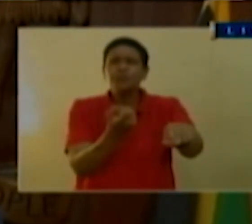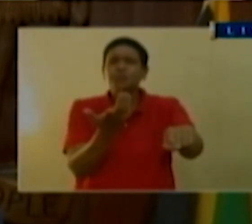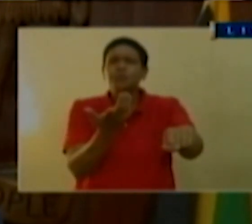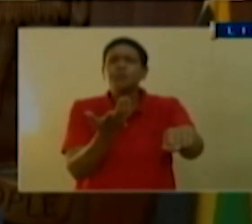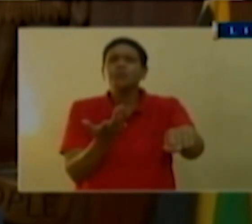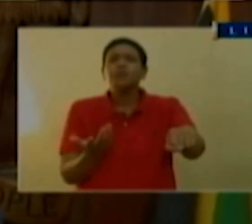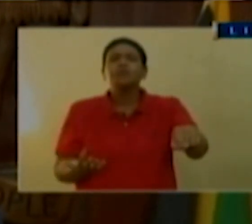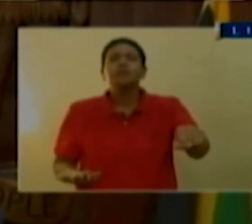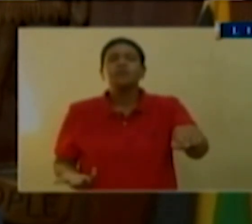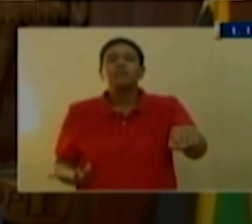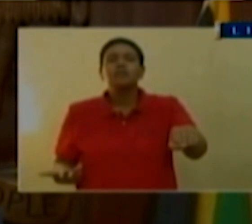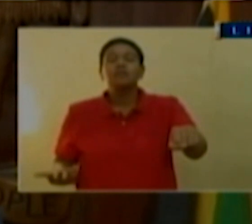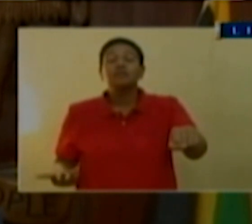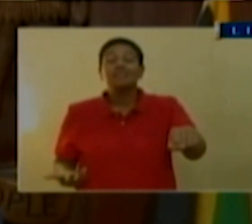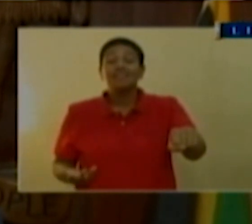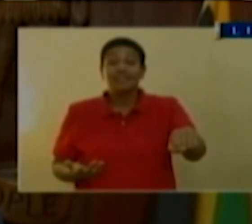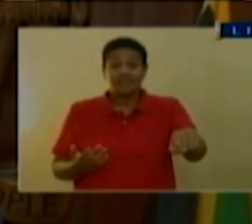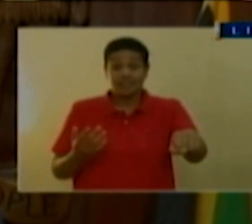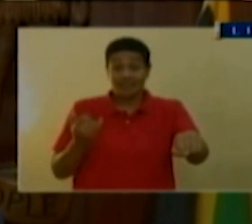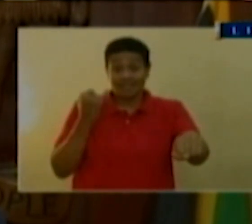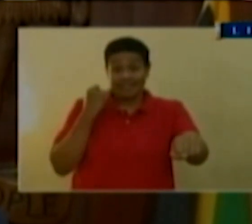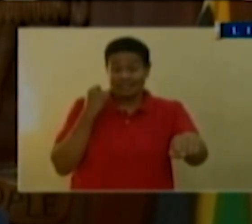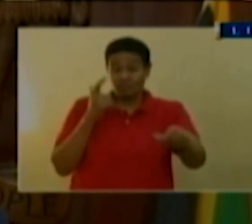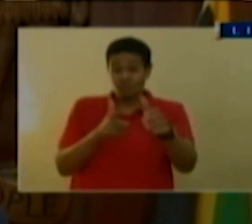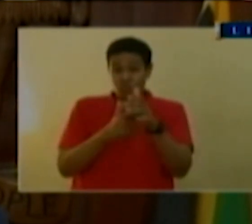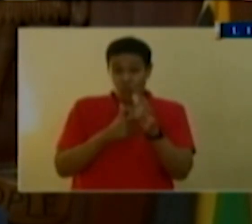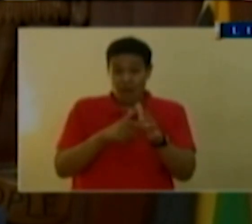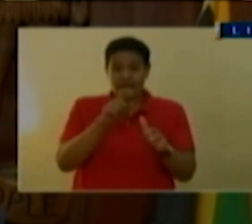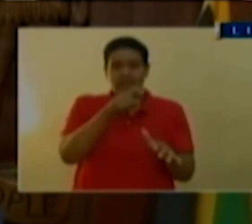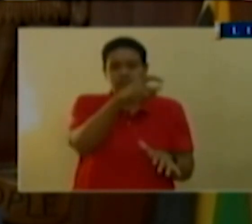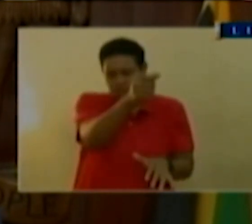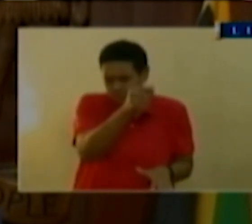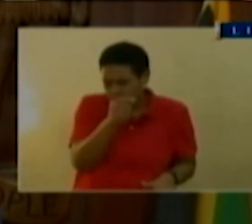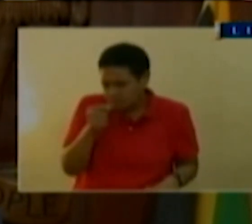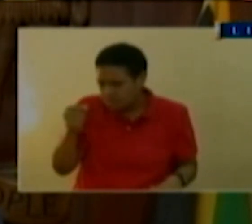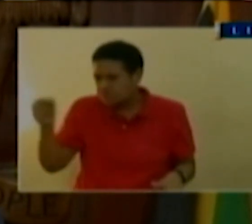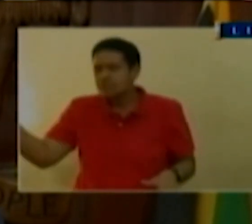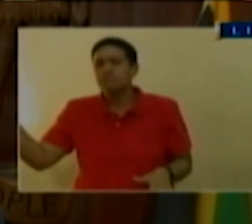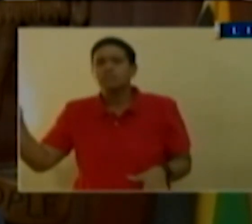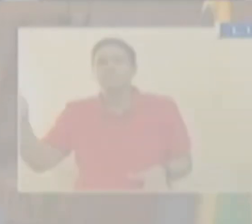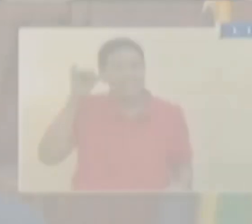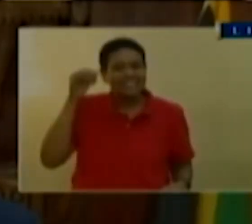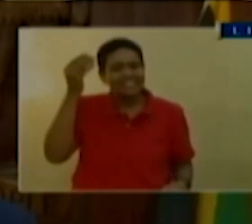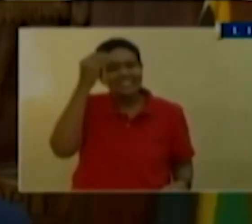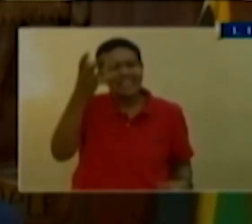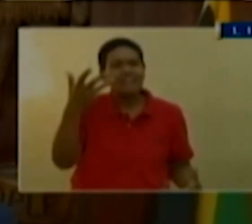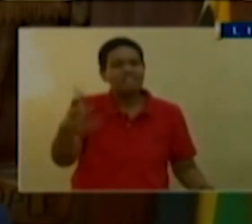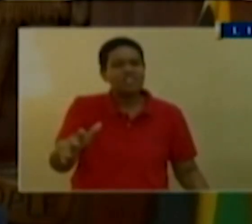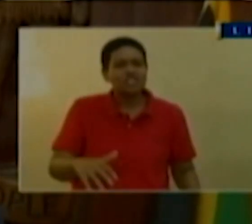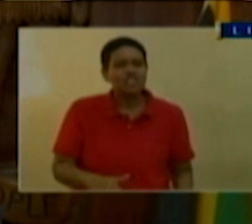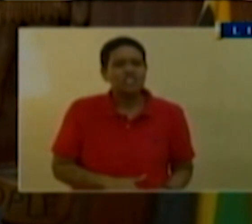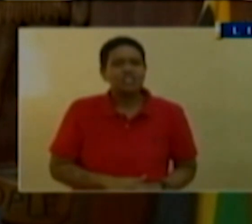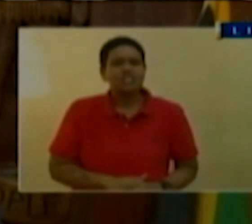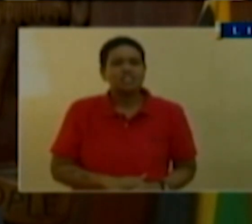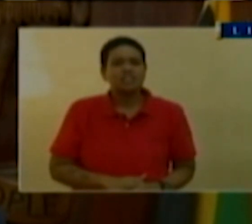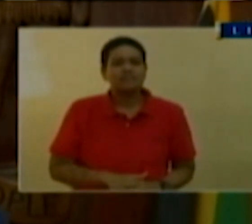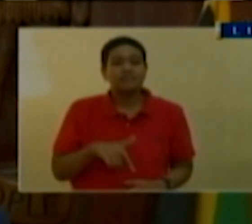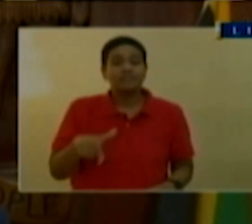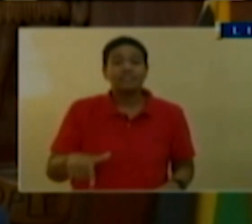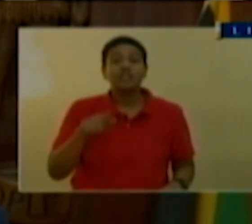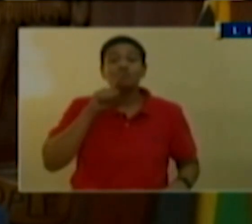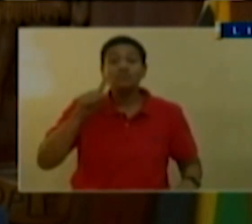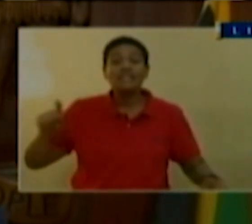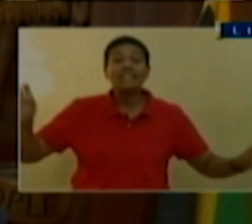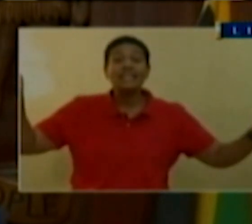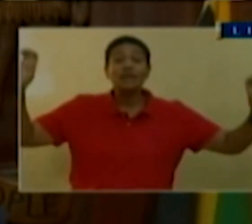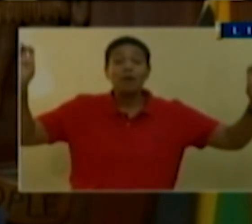where required or as necessary, place them into state quarantine. Though this is an emergency,